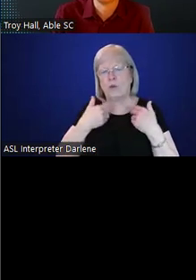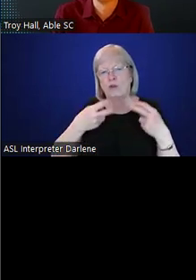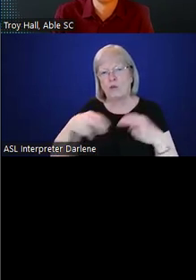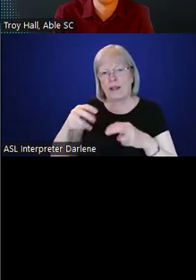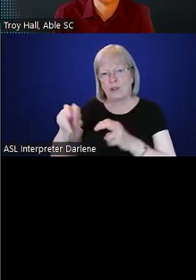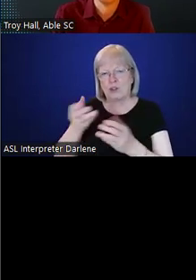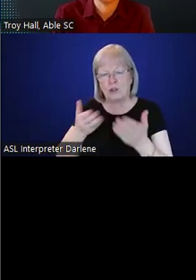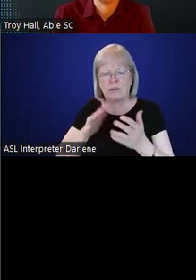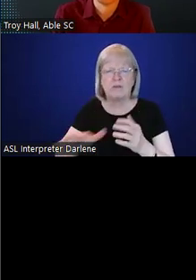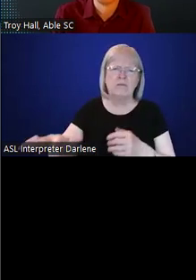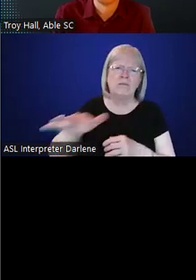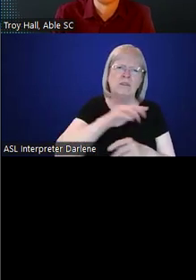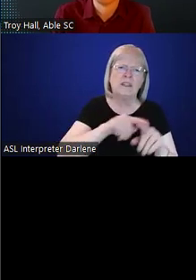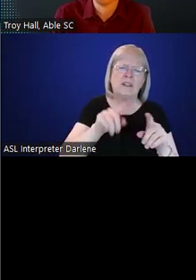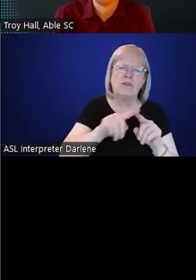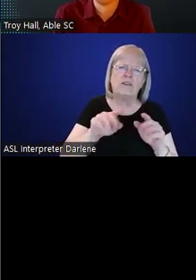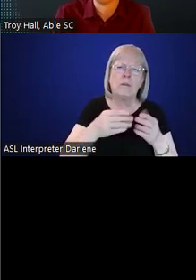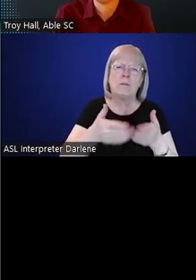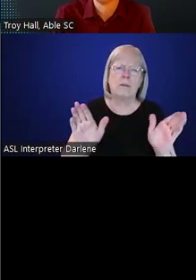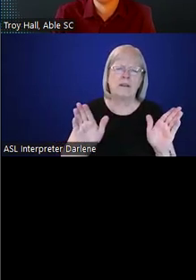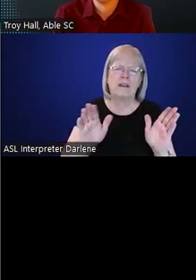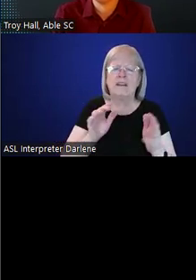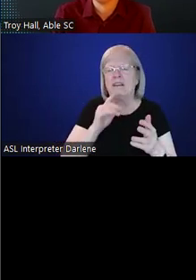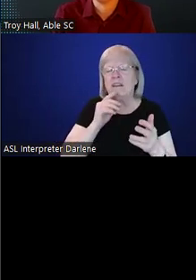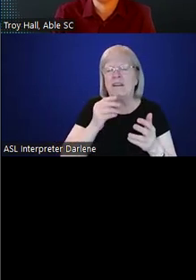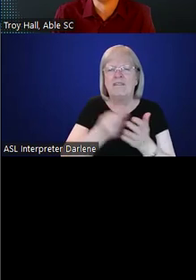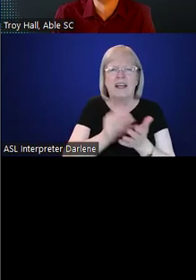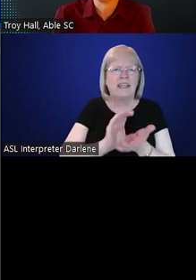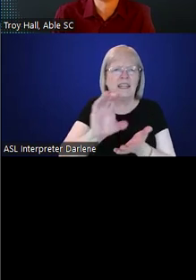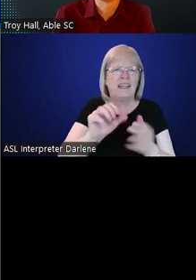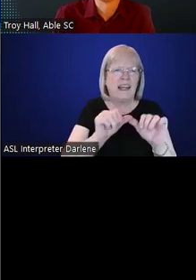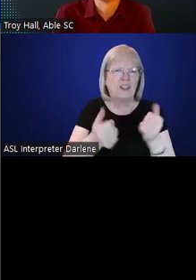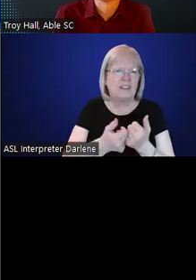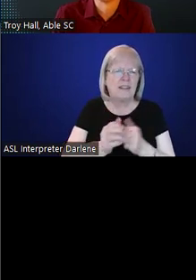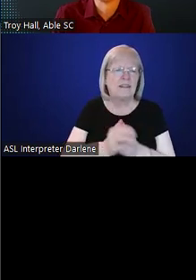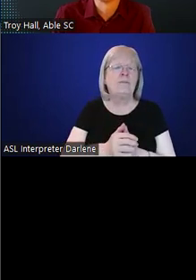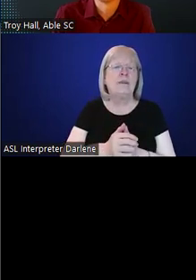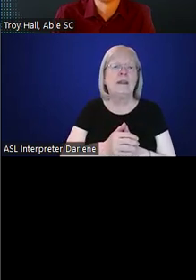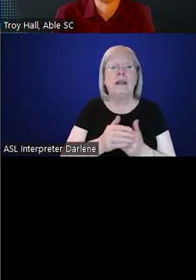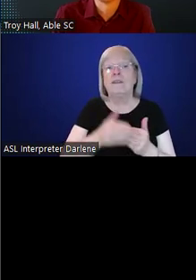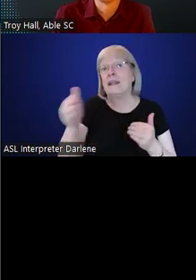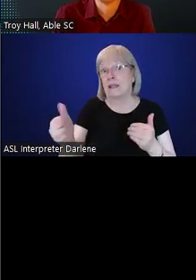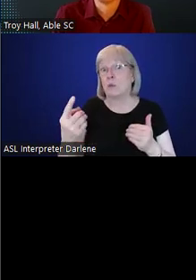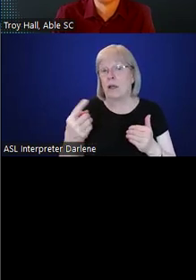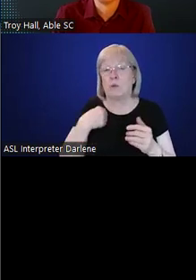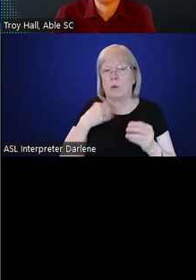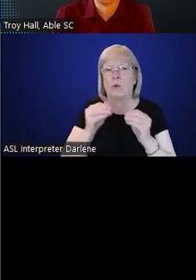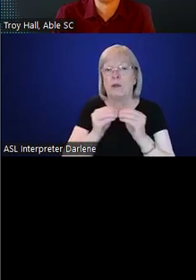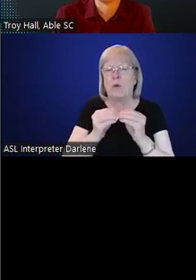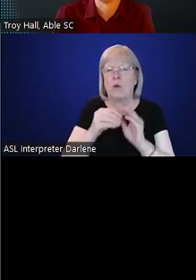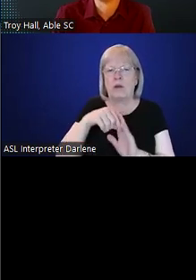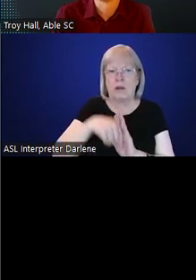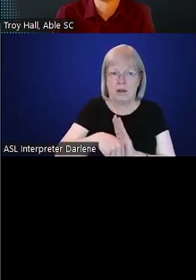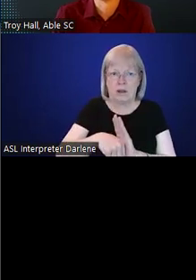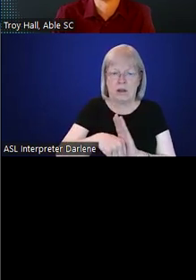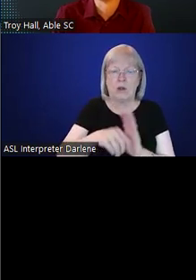funded agencies, title that just rolls off the tongue. The next session, we're going to be going a little bit more in depth, so we're going to